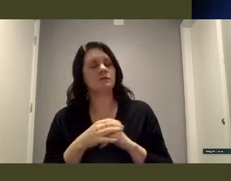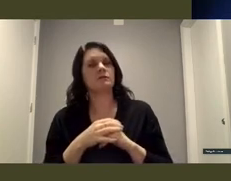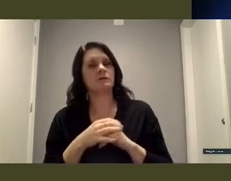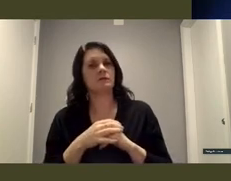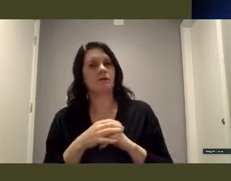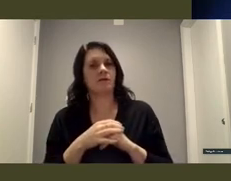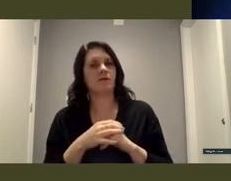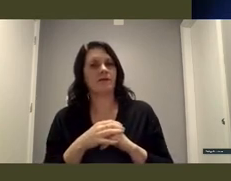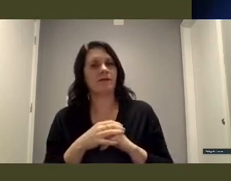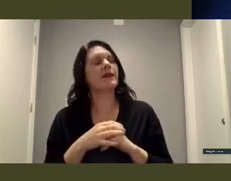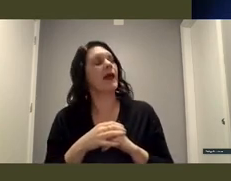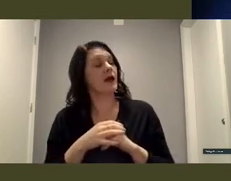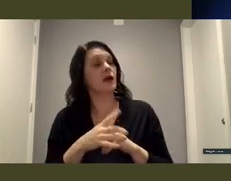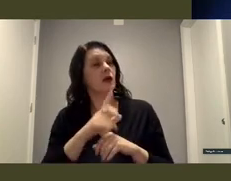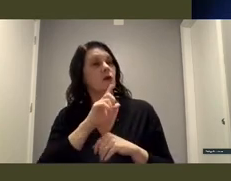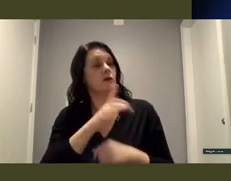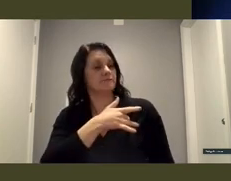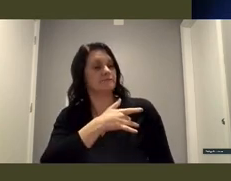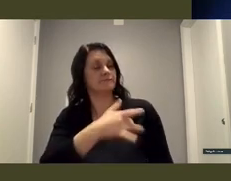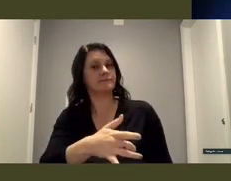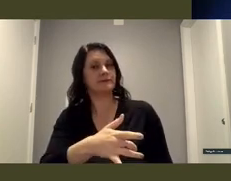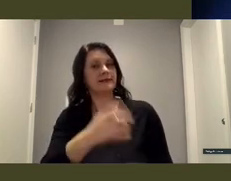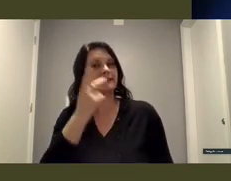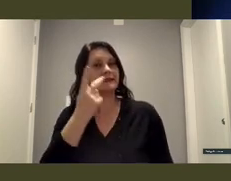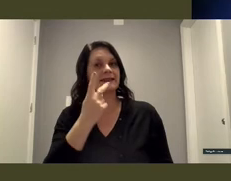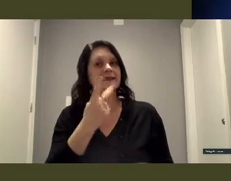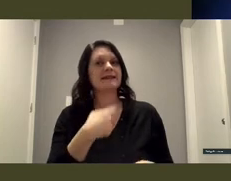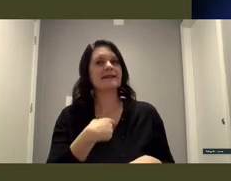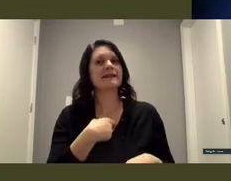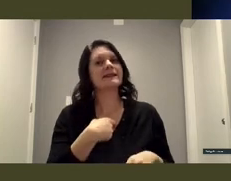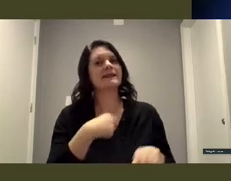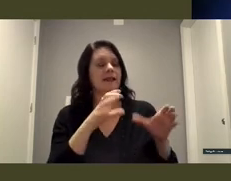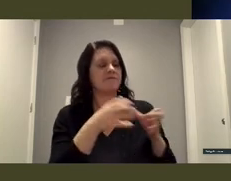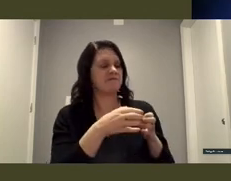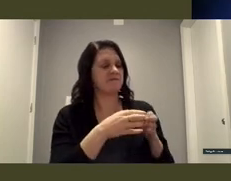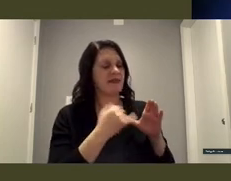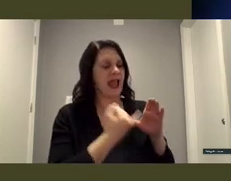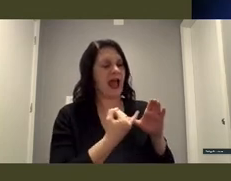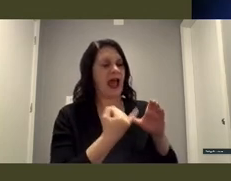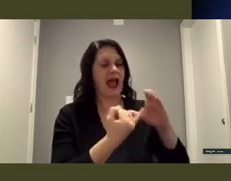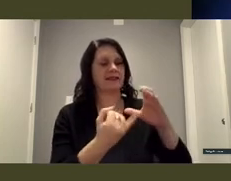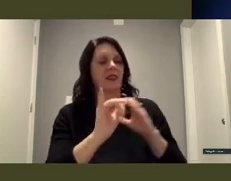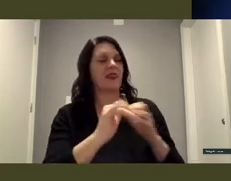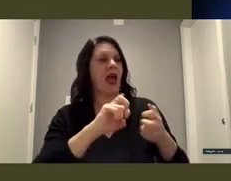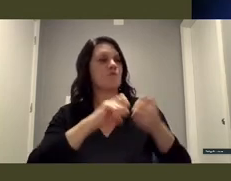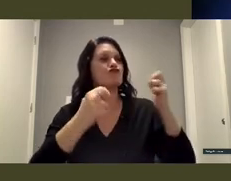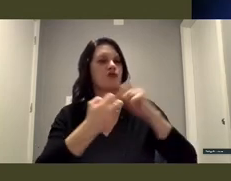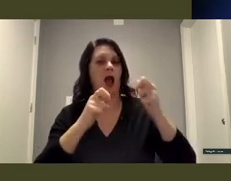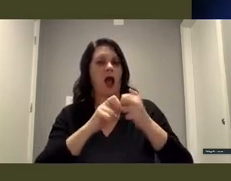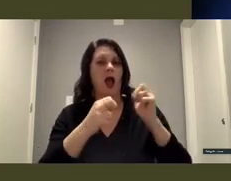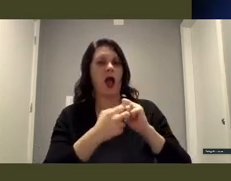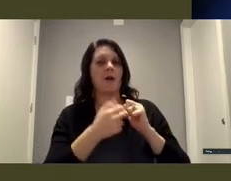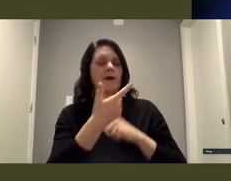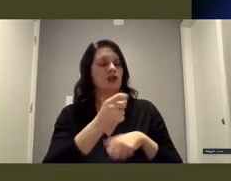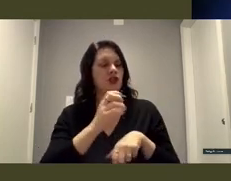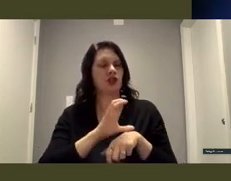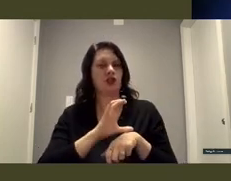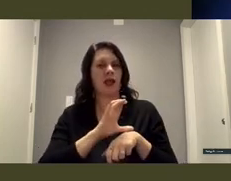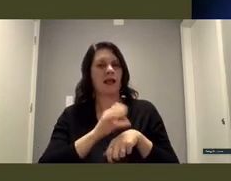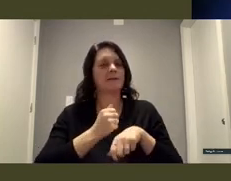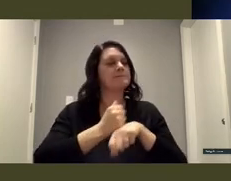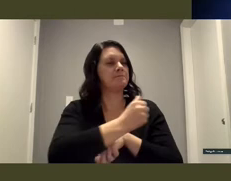there has been a trend to individualize this problem, to try to put this problem on the shoulders of